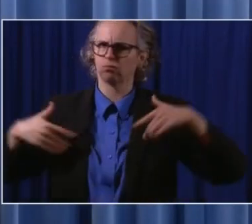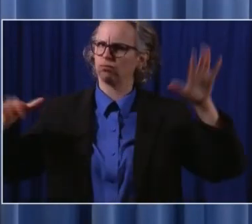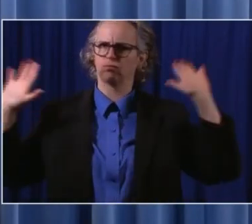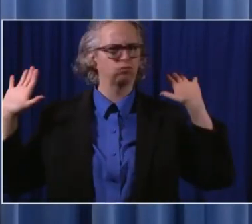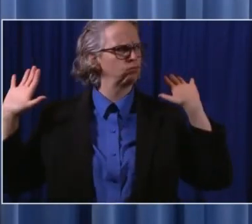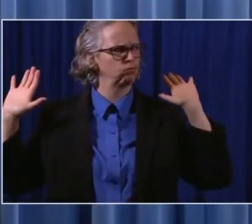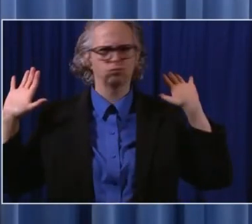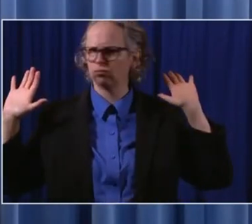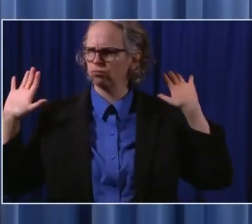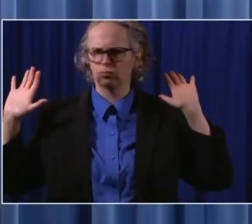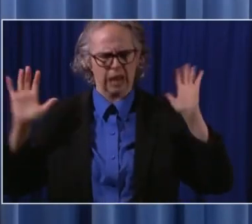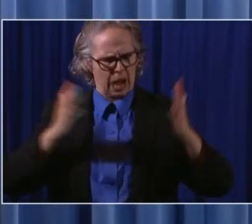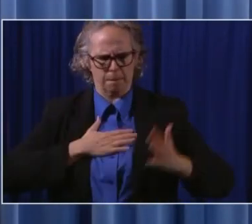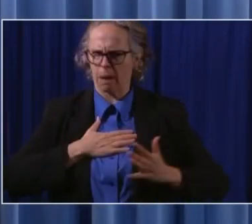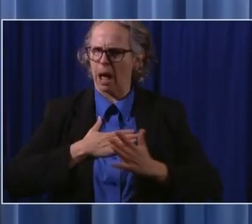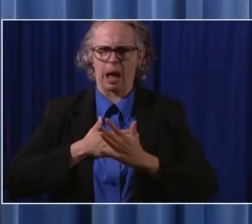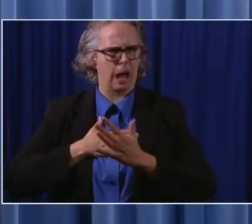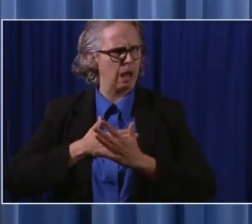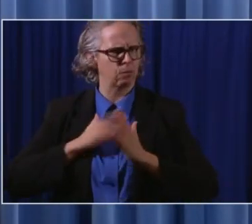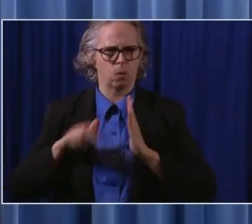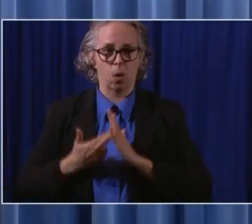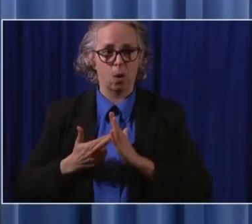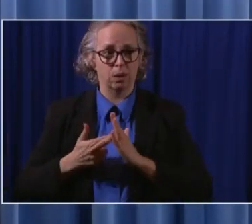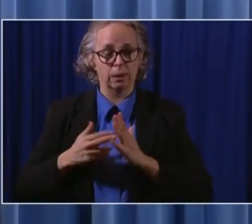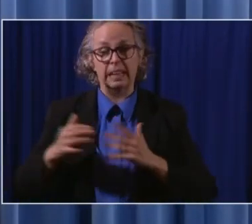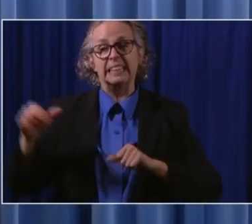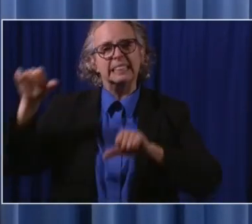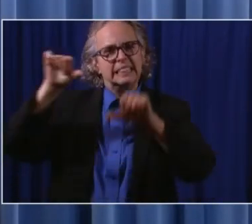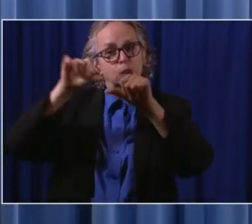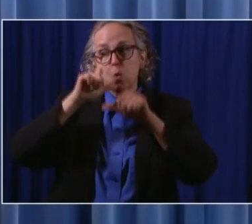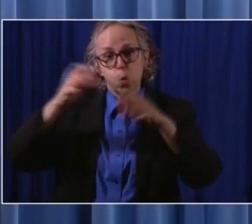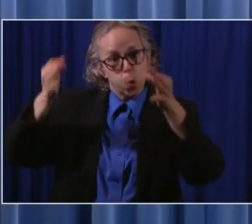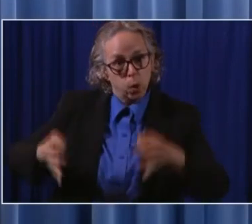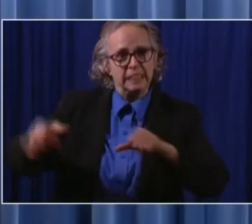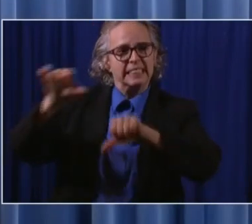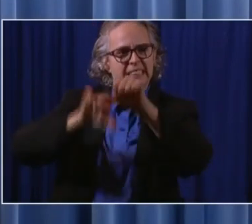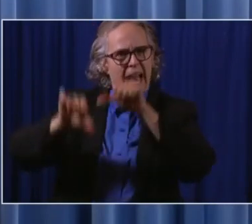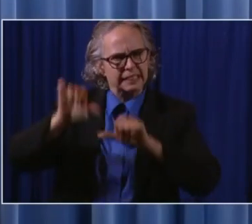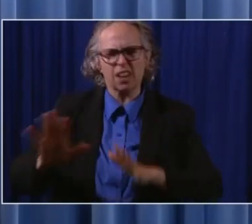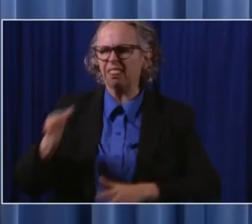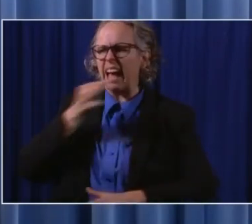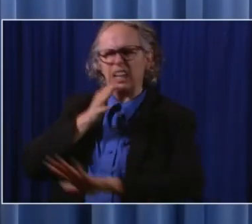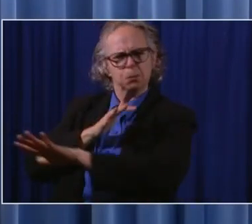science. We should leave this up to the experts.